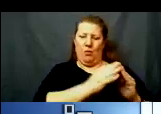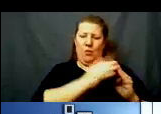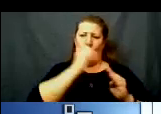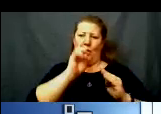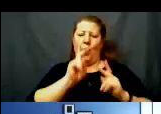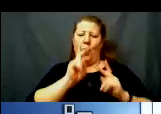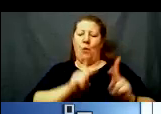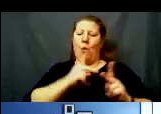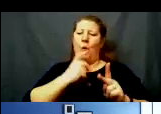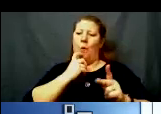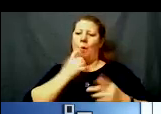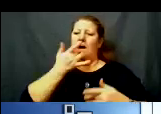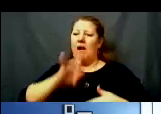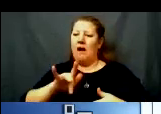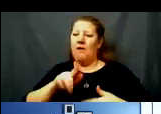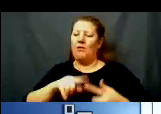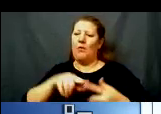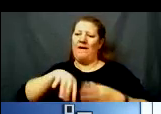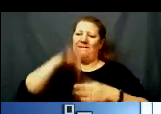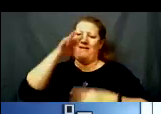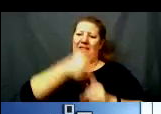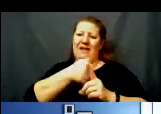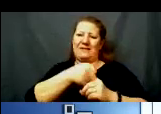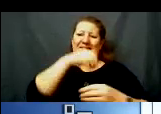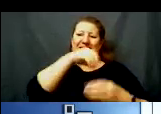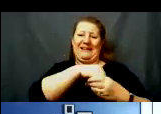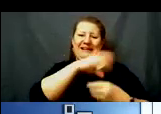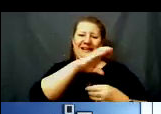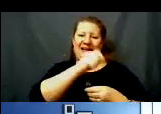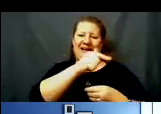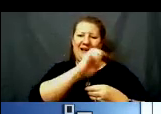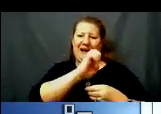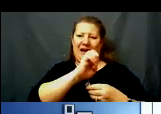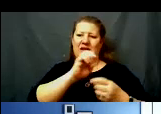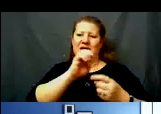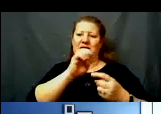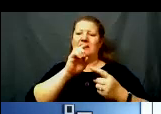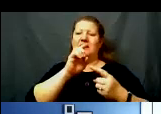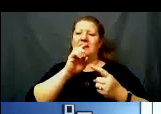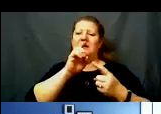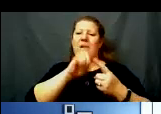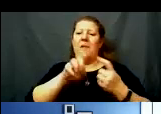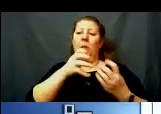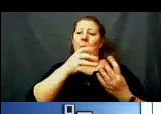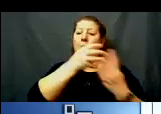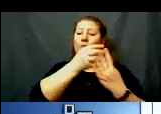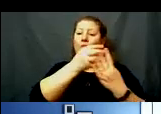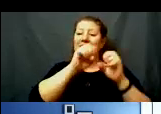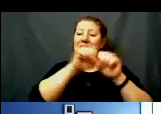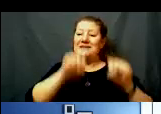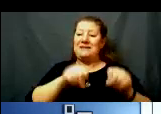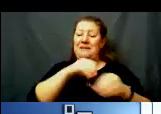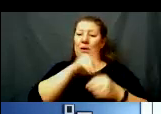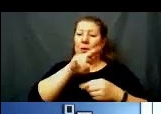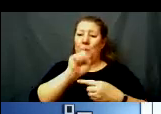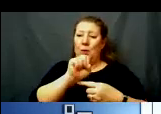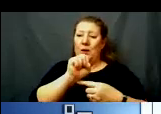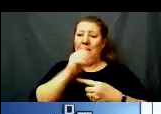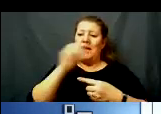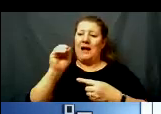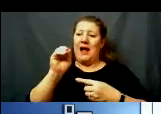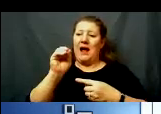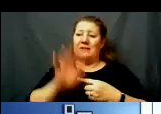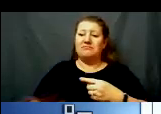to find themselves behind cages, but also the carceral system, the prison system in the United States and elsewhere